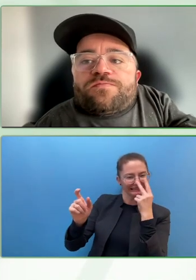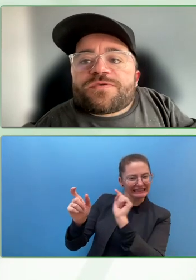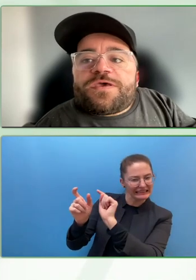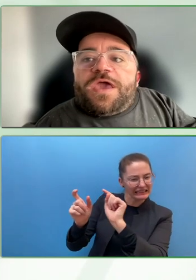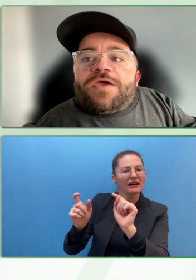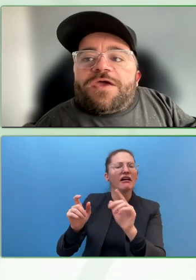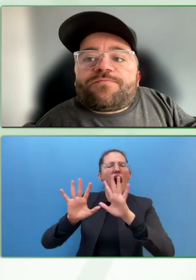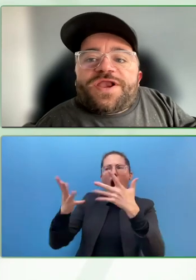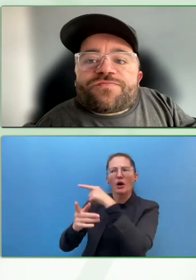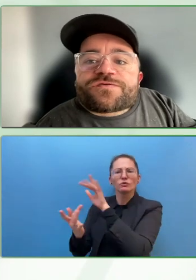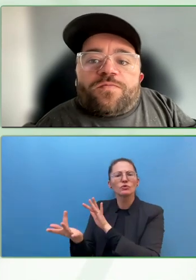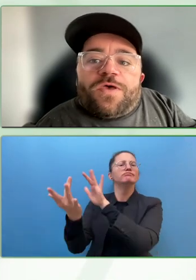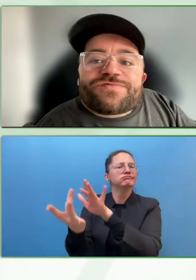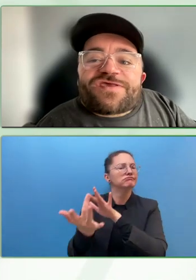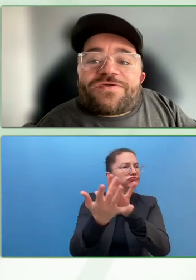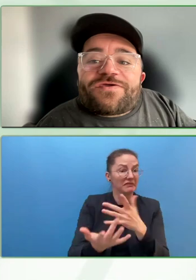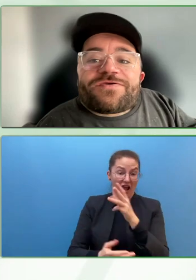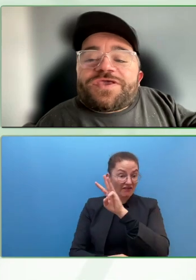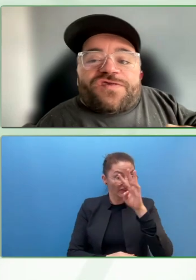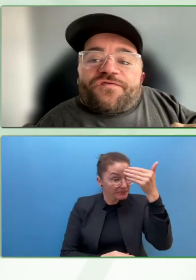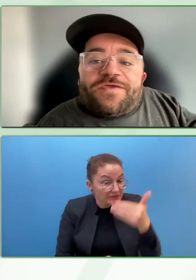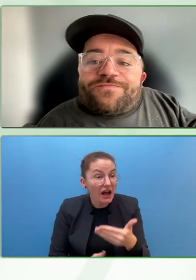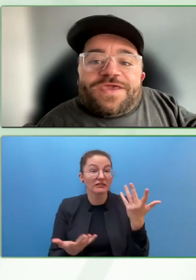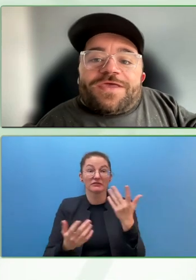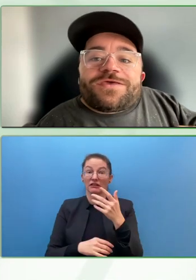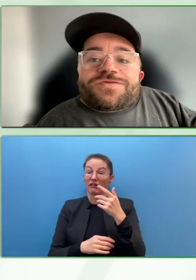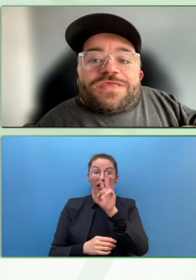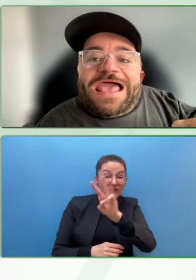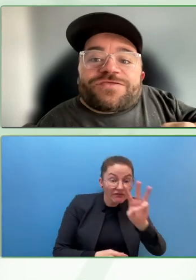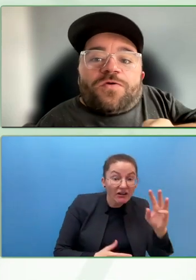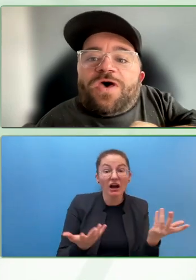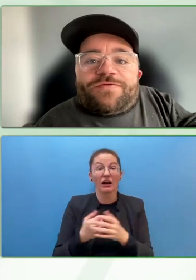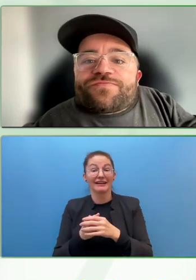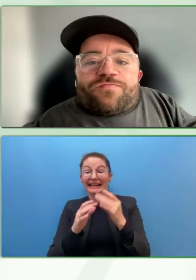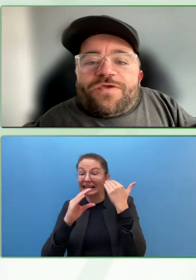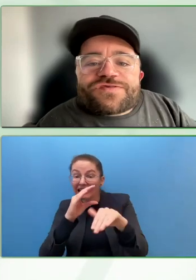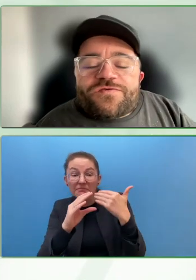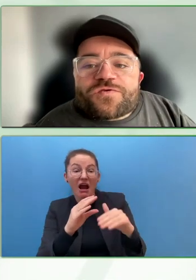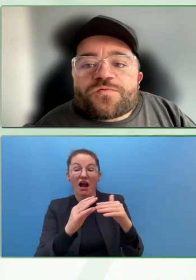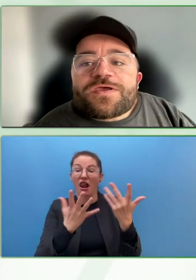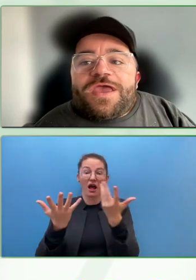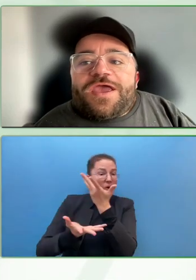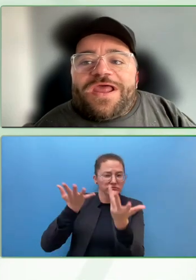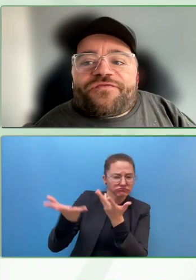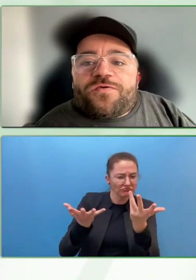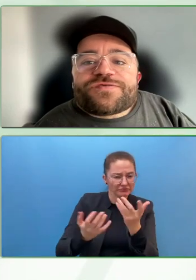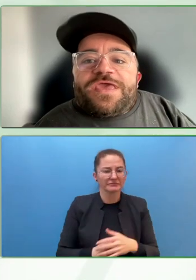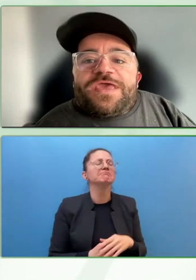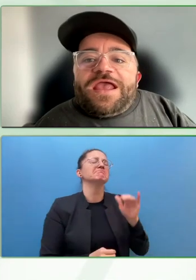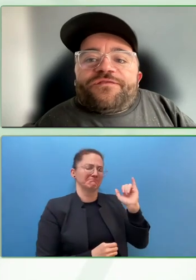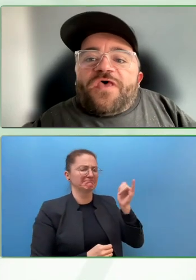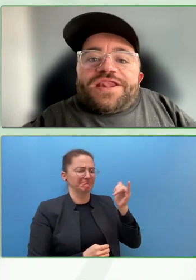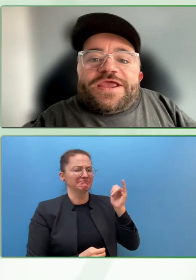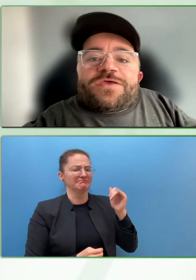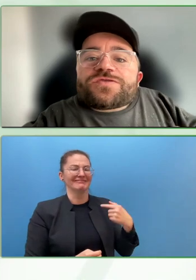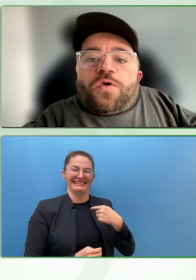purplegoatagency.com. My name's Dom Hyams. So you can also find me at Dom Hyams on most social platforms.